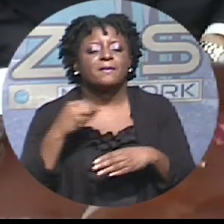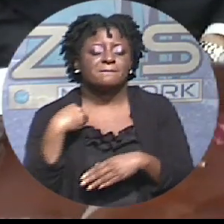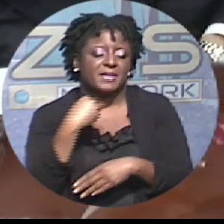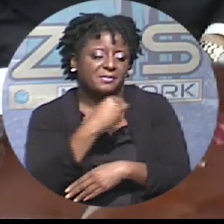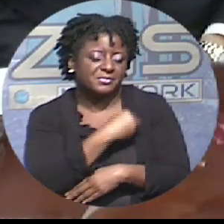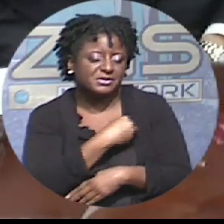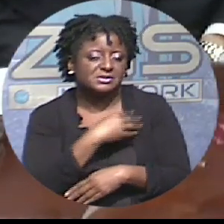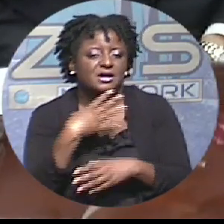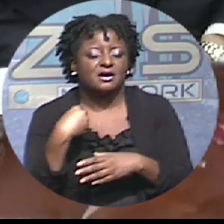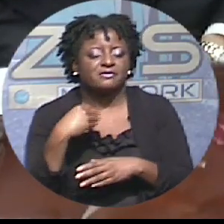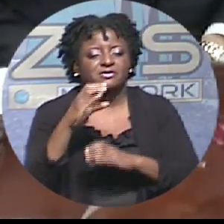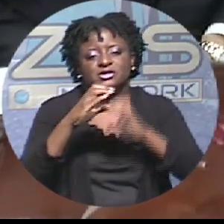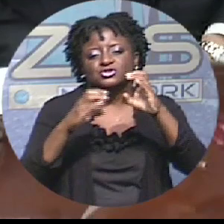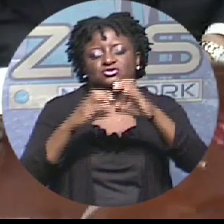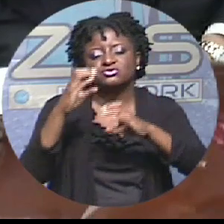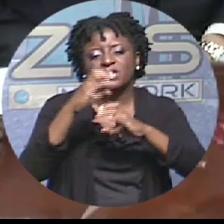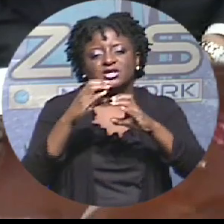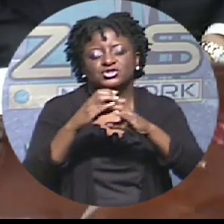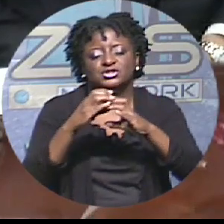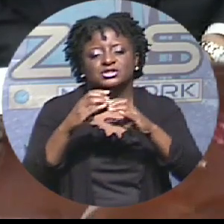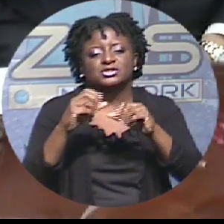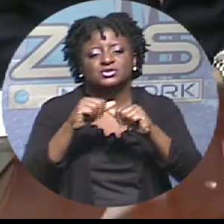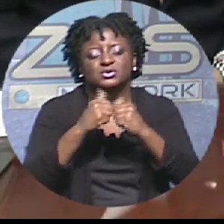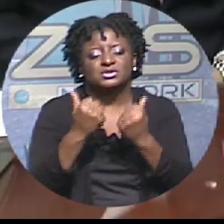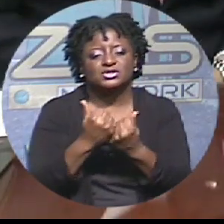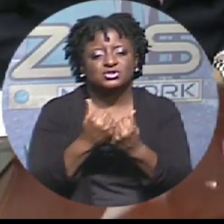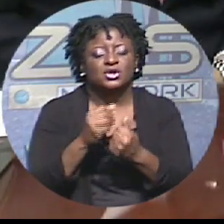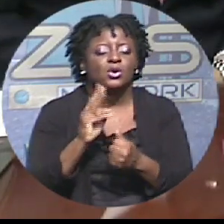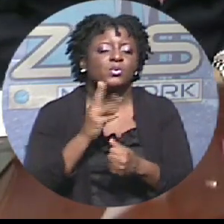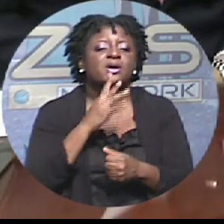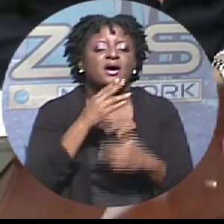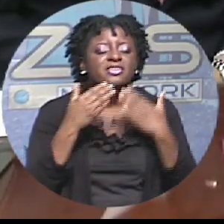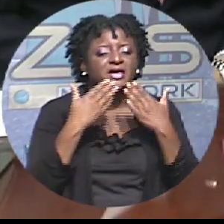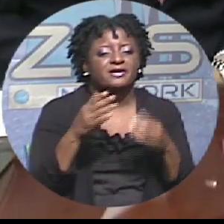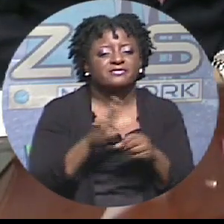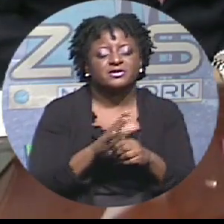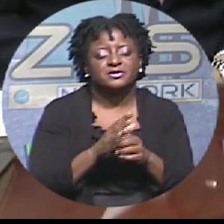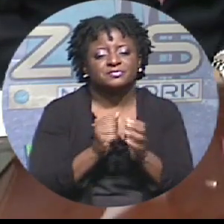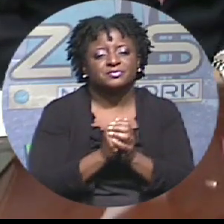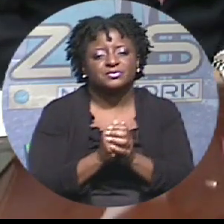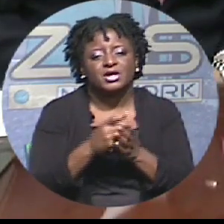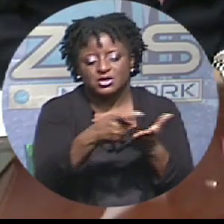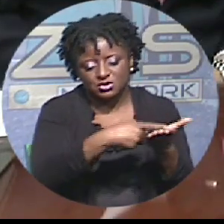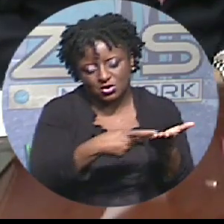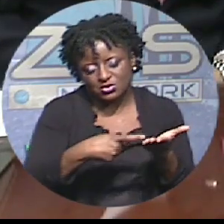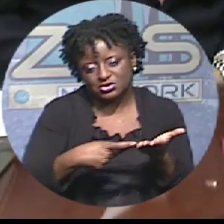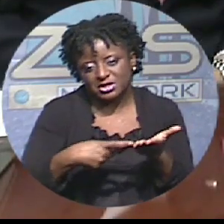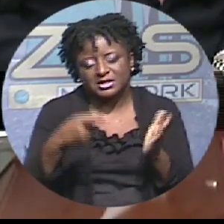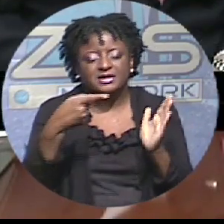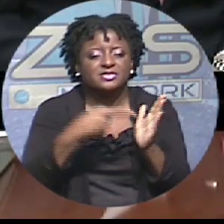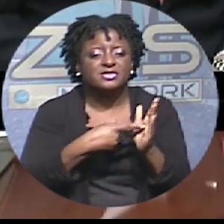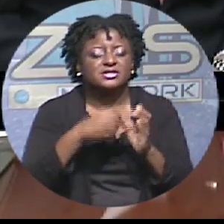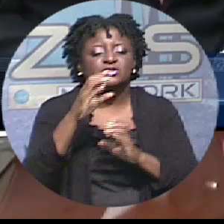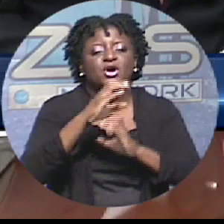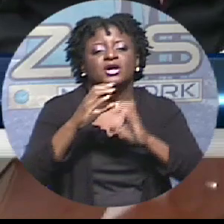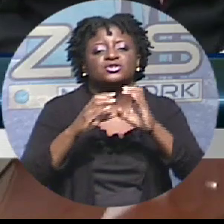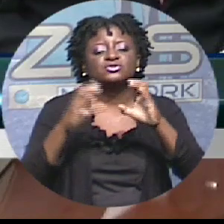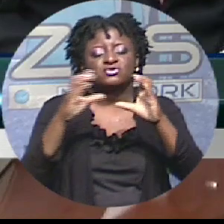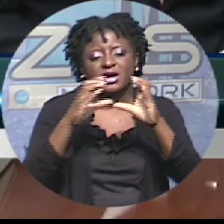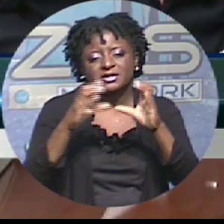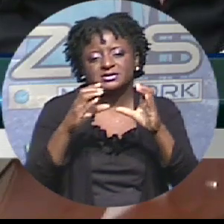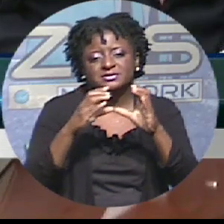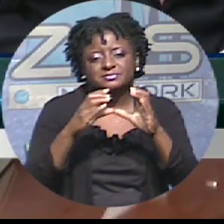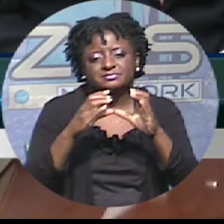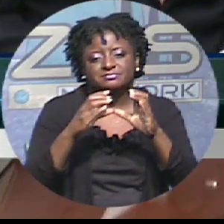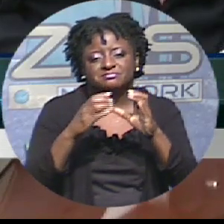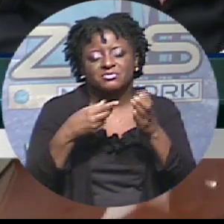Contractors Association, we are indeed thankful. Negotiating this contract, what you have negotiated, probably